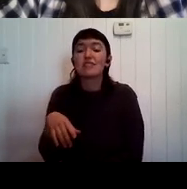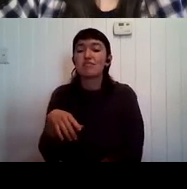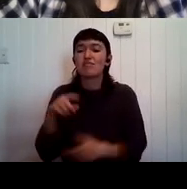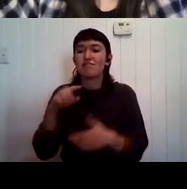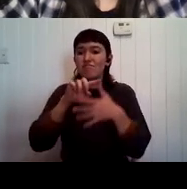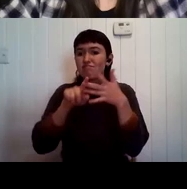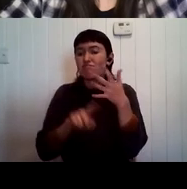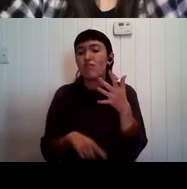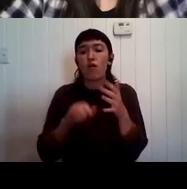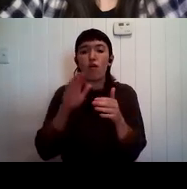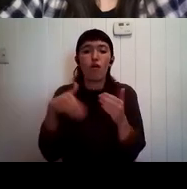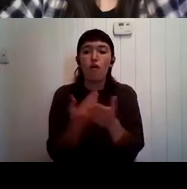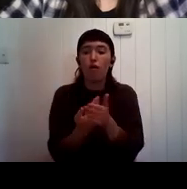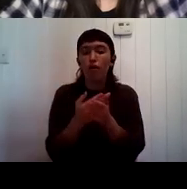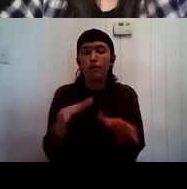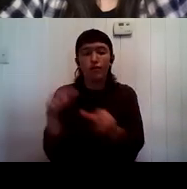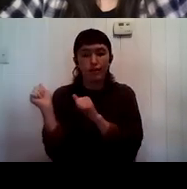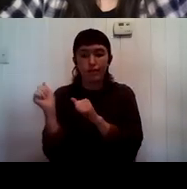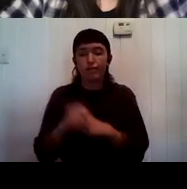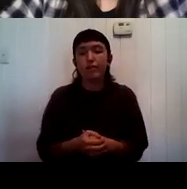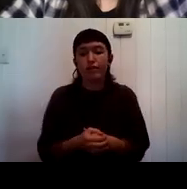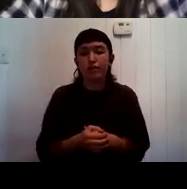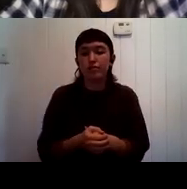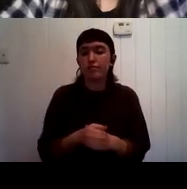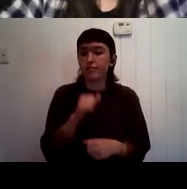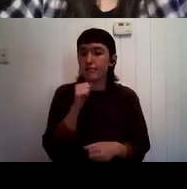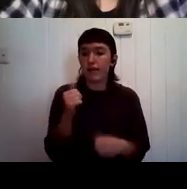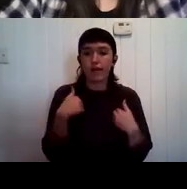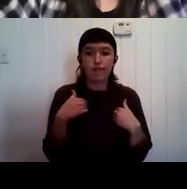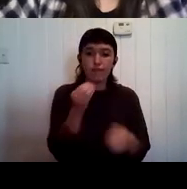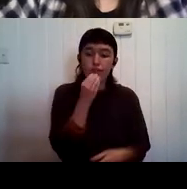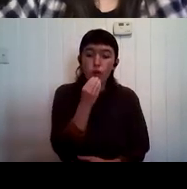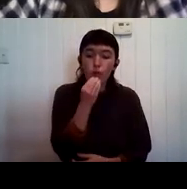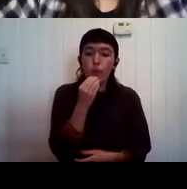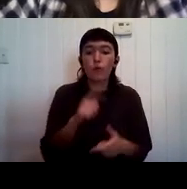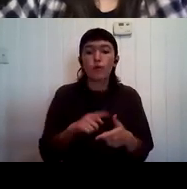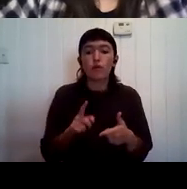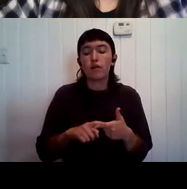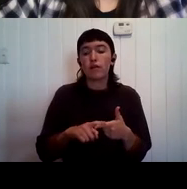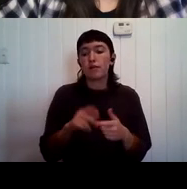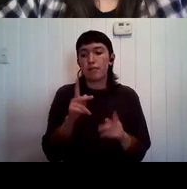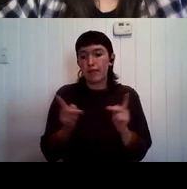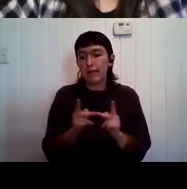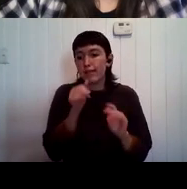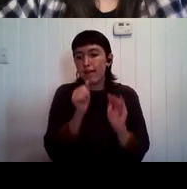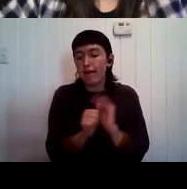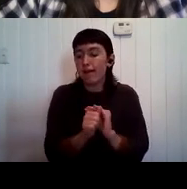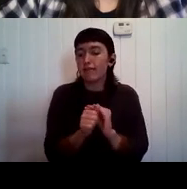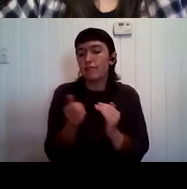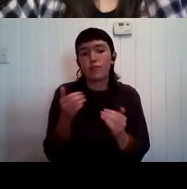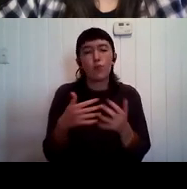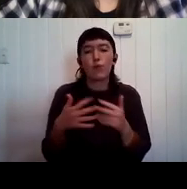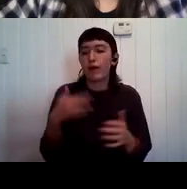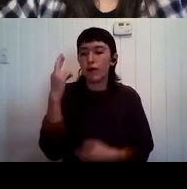because they don't have the food or the shelter, or there's a hurricane that blew them all out. For one reason or another, in this